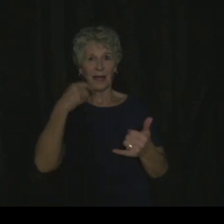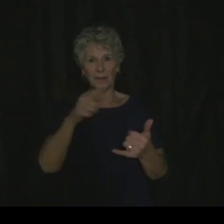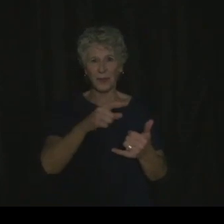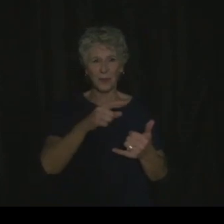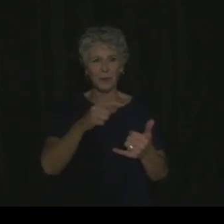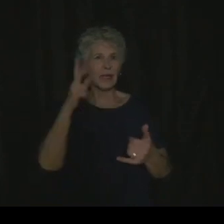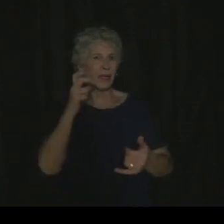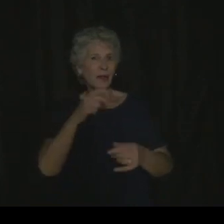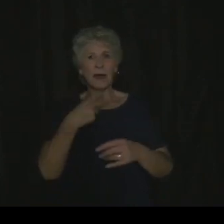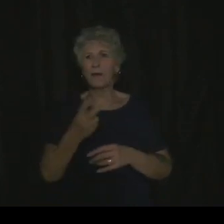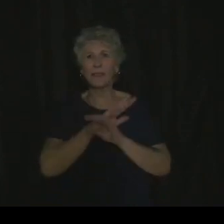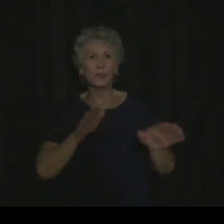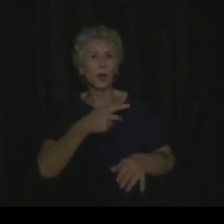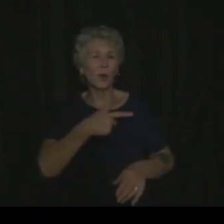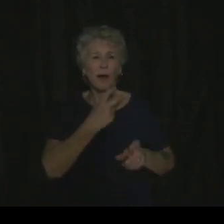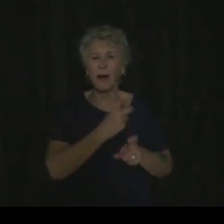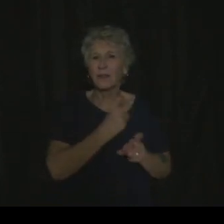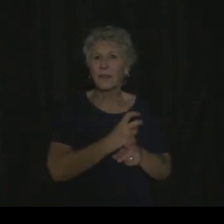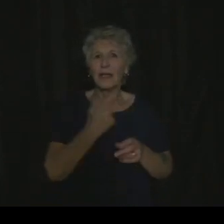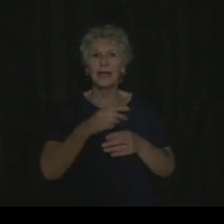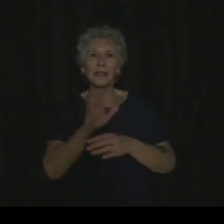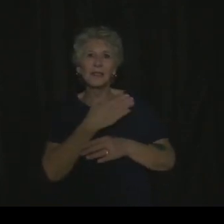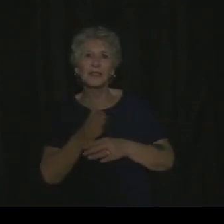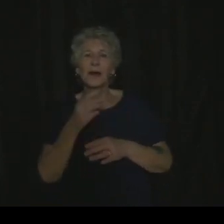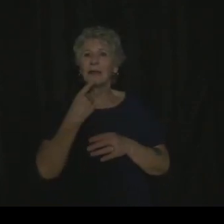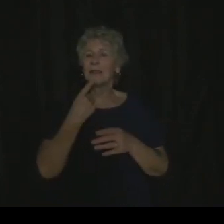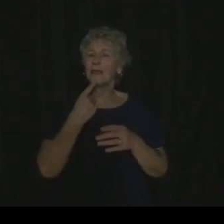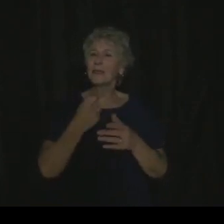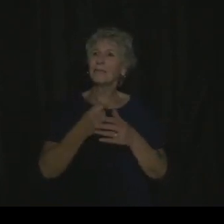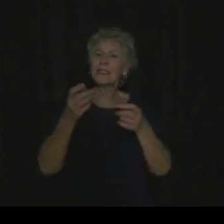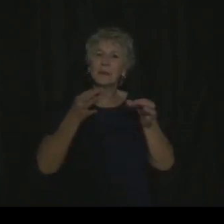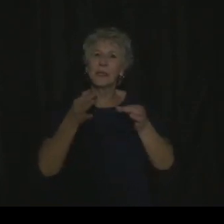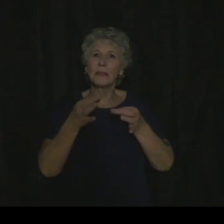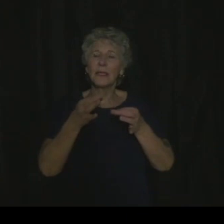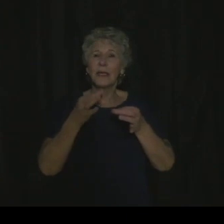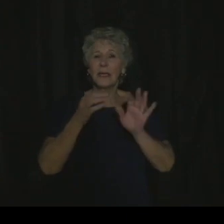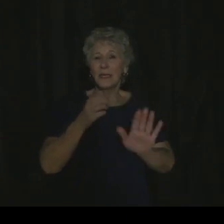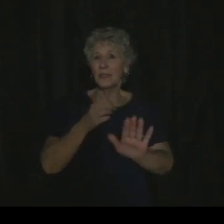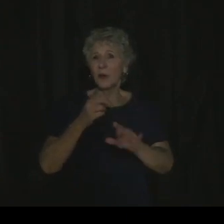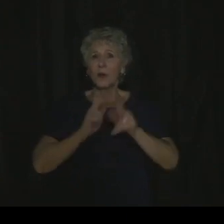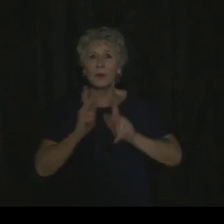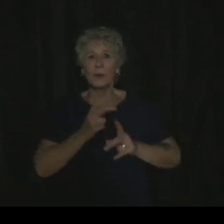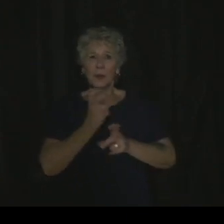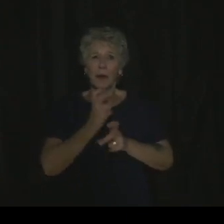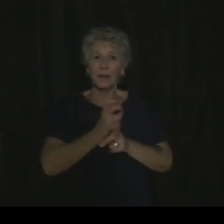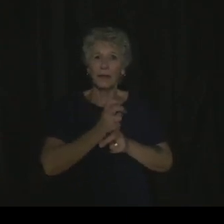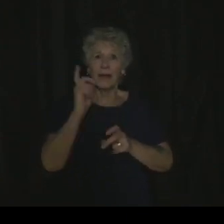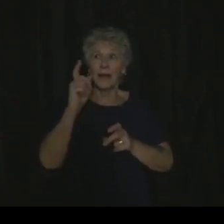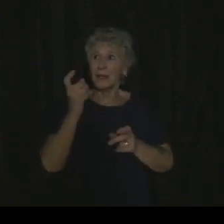your hearts. And in this psalm, God explains how his own people hardened their hearts. He delivered